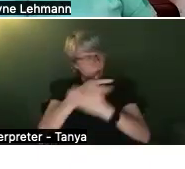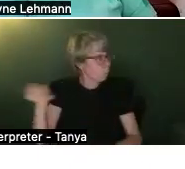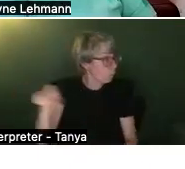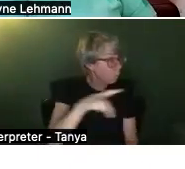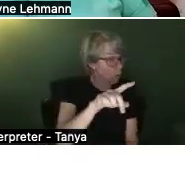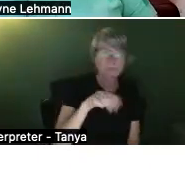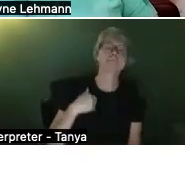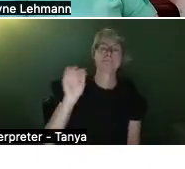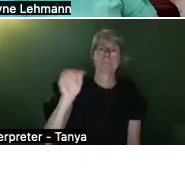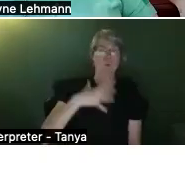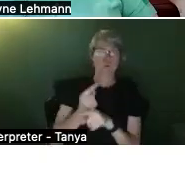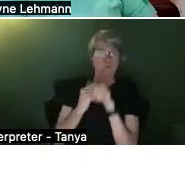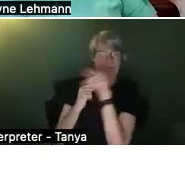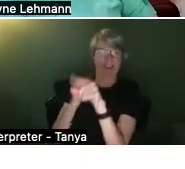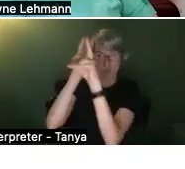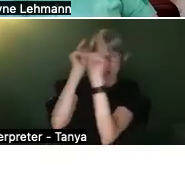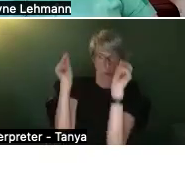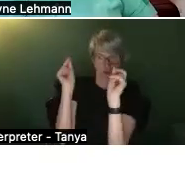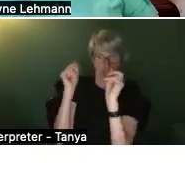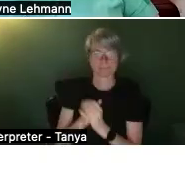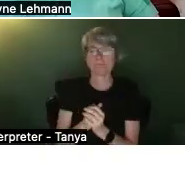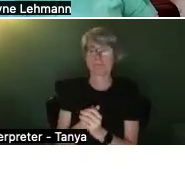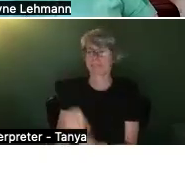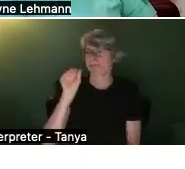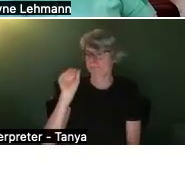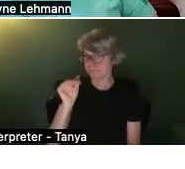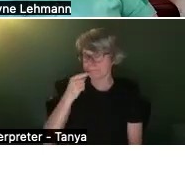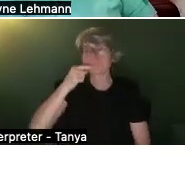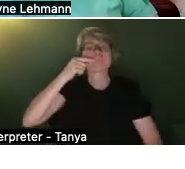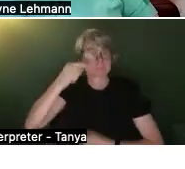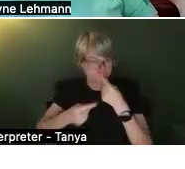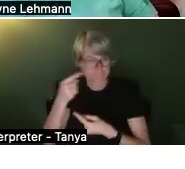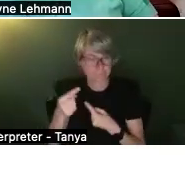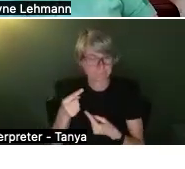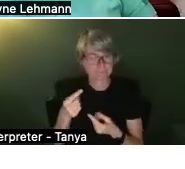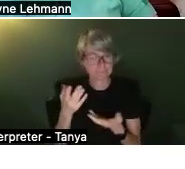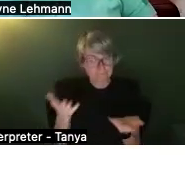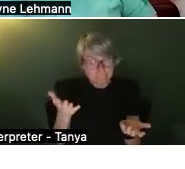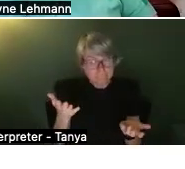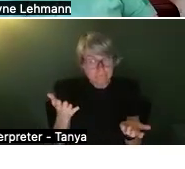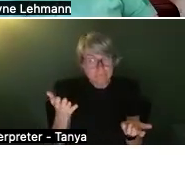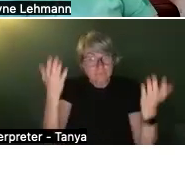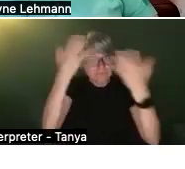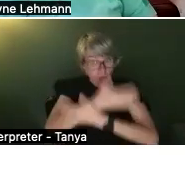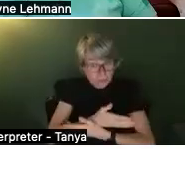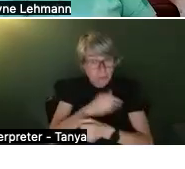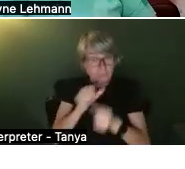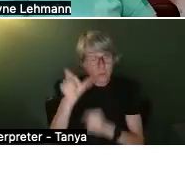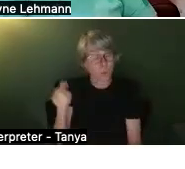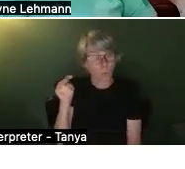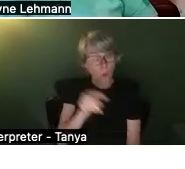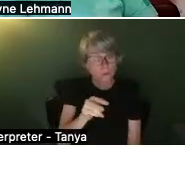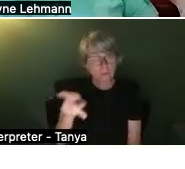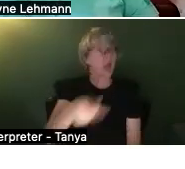to speak to them. And once I spoke to them and said what we needed, it made a huge difference because